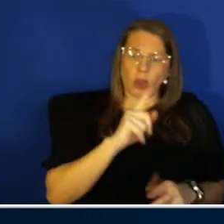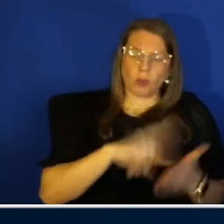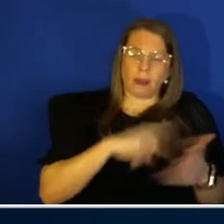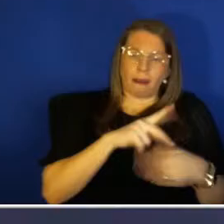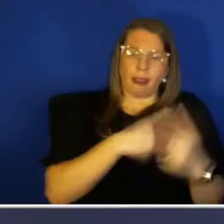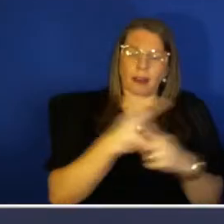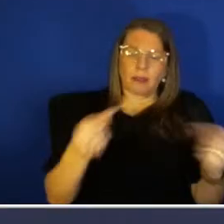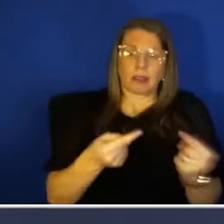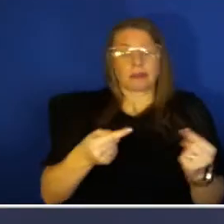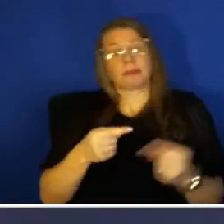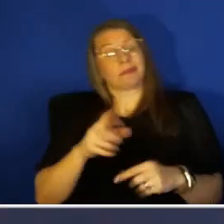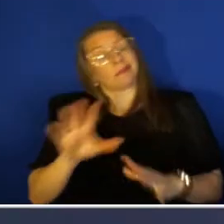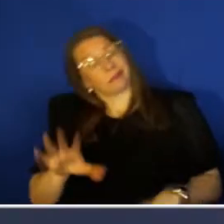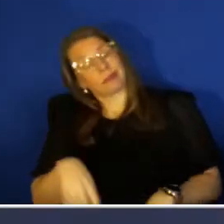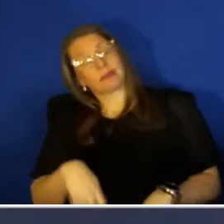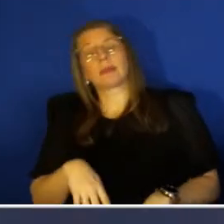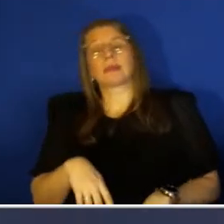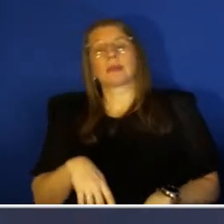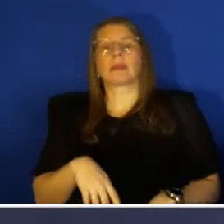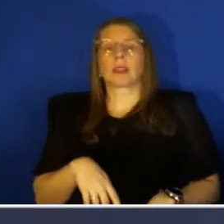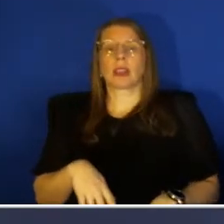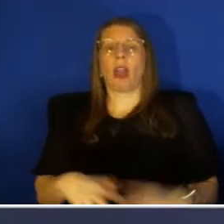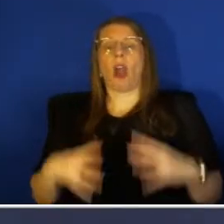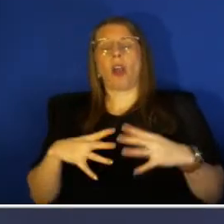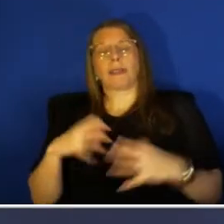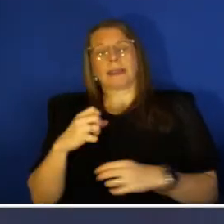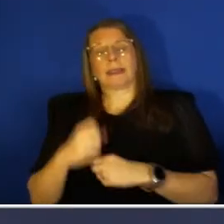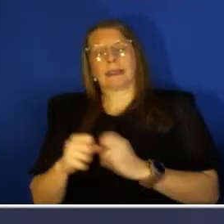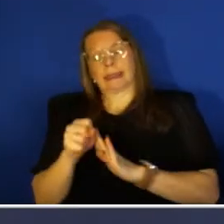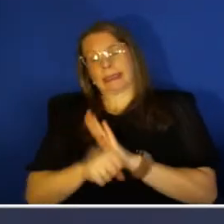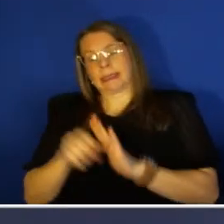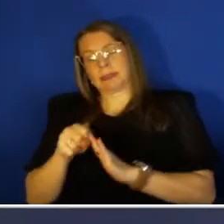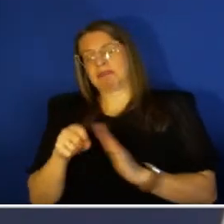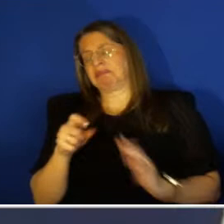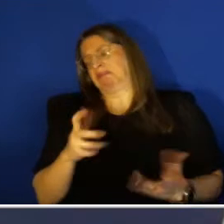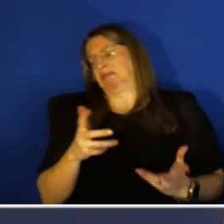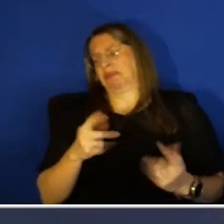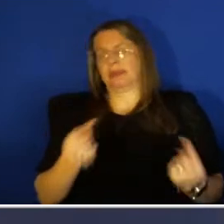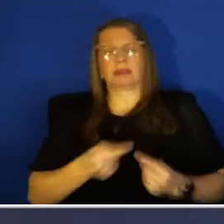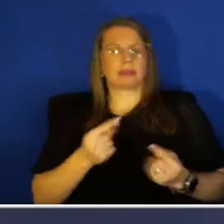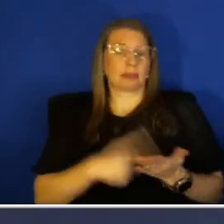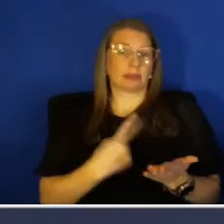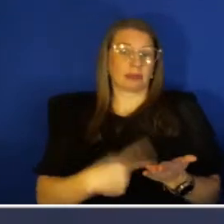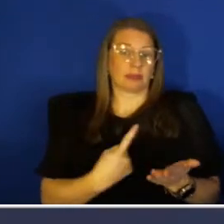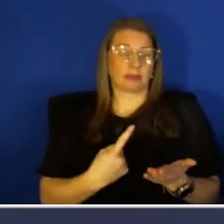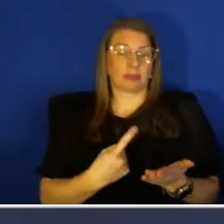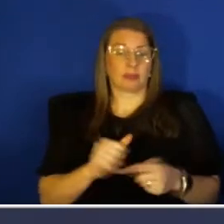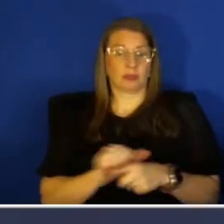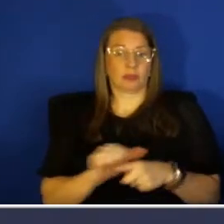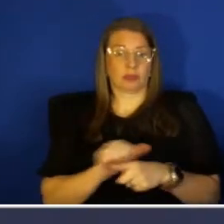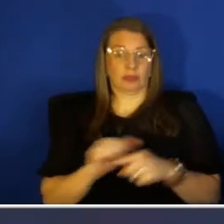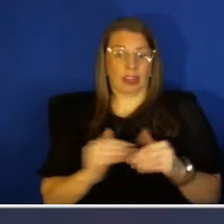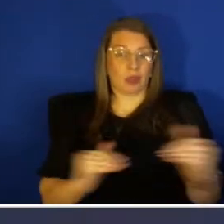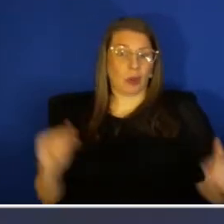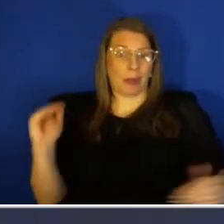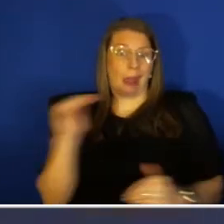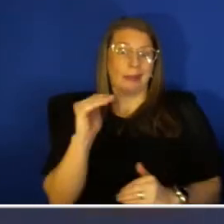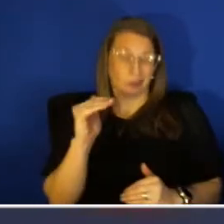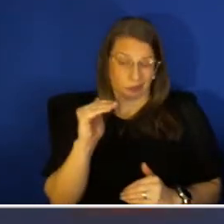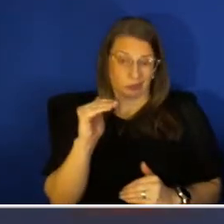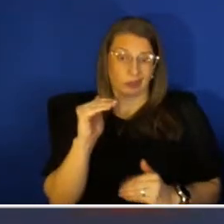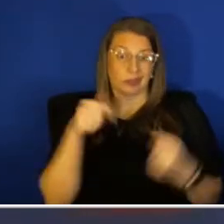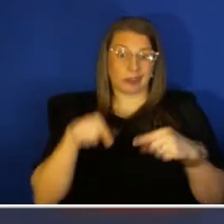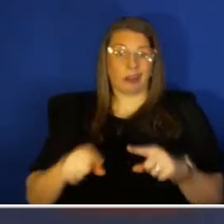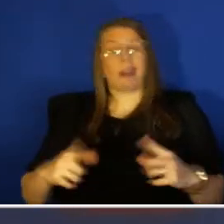Well, initially coming out of the off season, they get these type of injuries sometimes by training too much during the